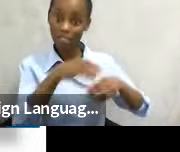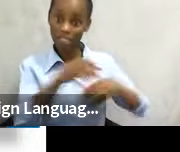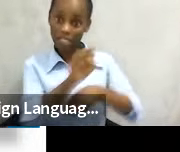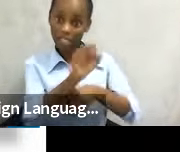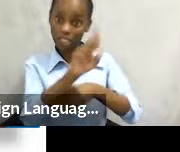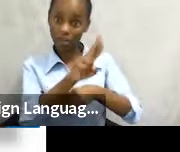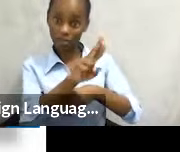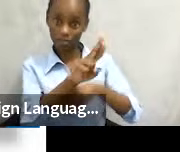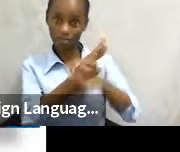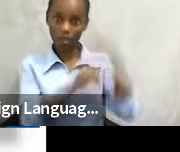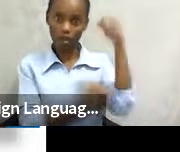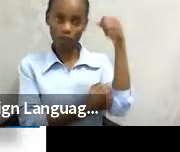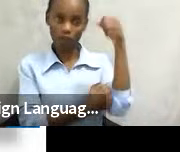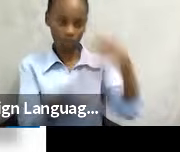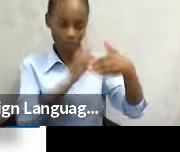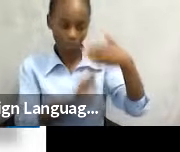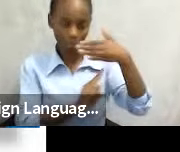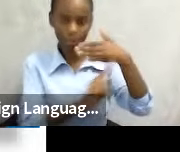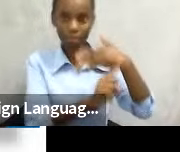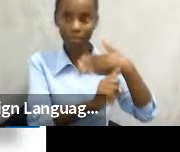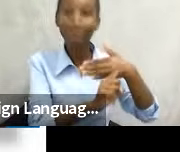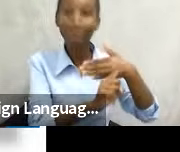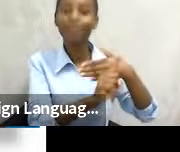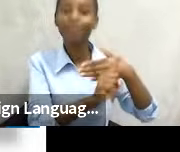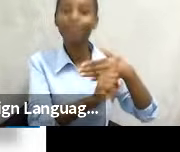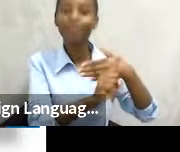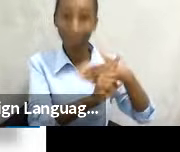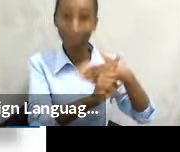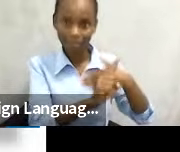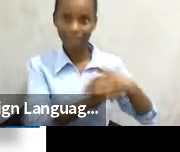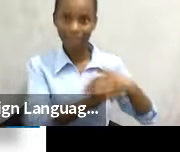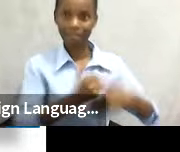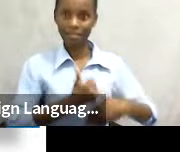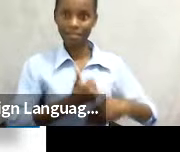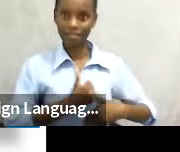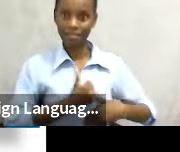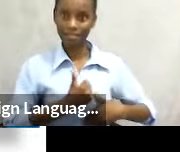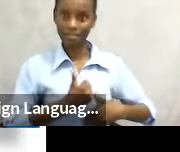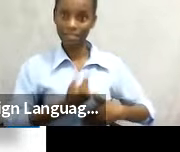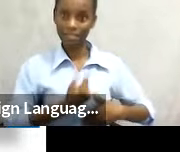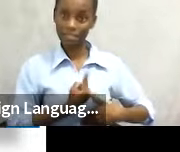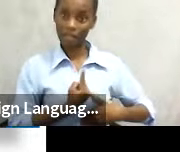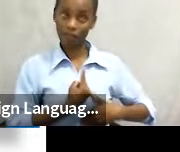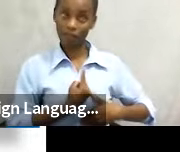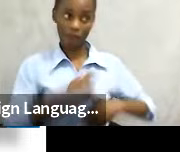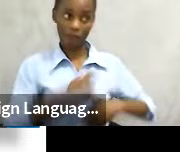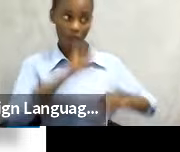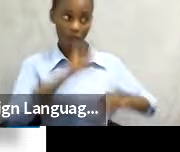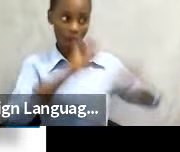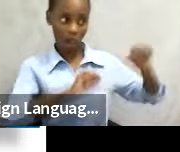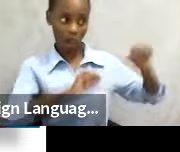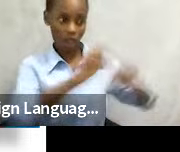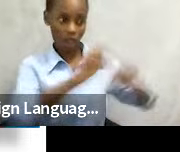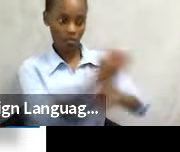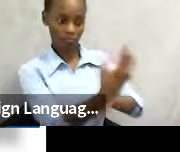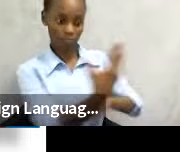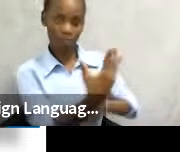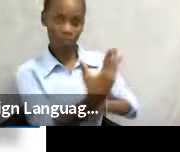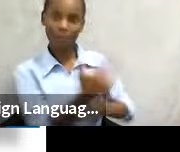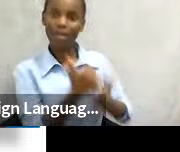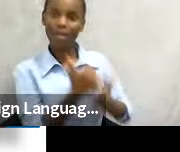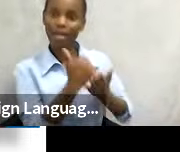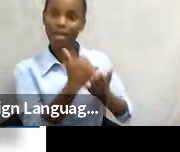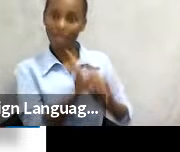please via an appointment, please phone our contact center, option 0, ask one of our service ambassadors to book you an appointment, and you